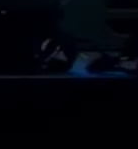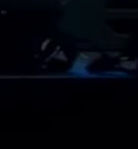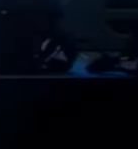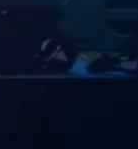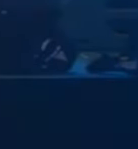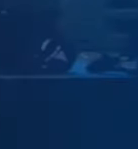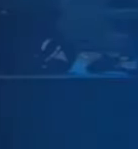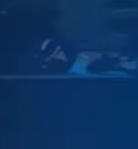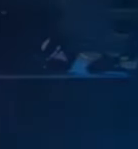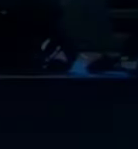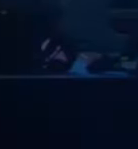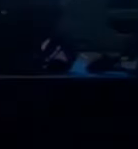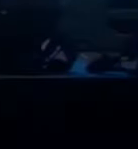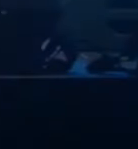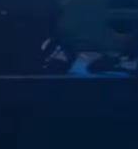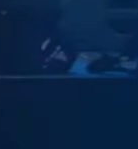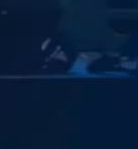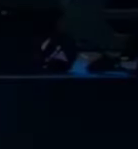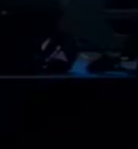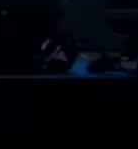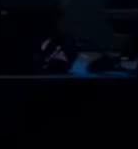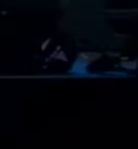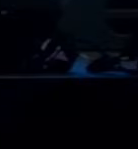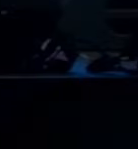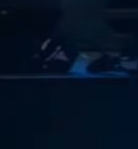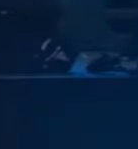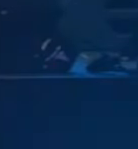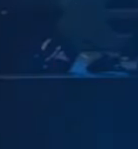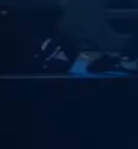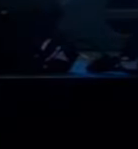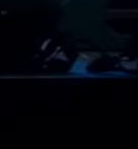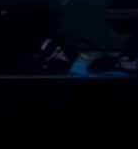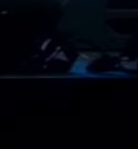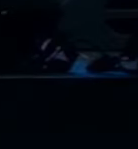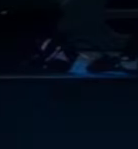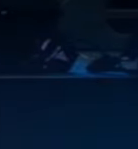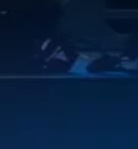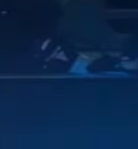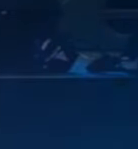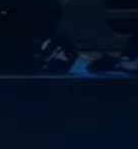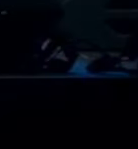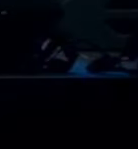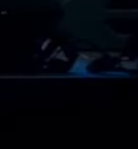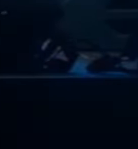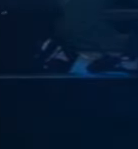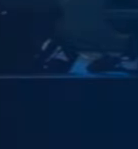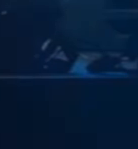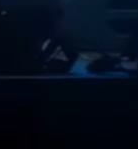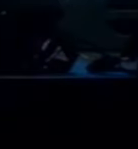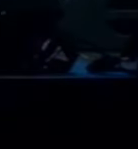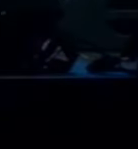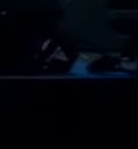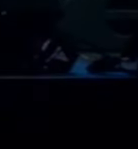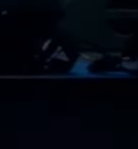become in the future? Those days I wanted to be a medical doctor. After some time, when I knew I was struggling in biology a bit and stronger in mathematics, I